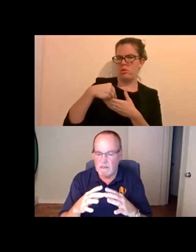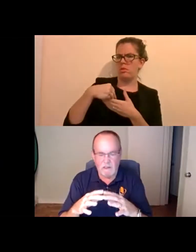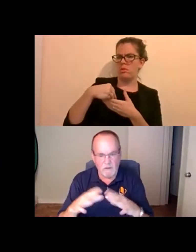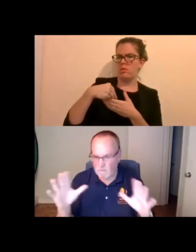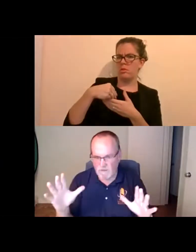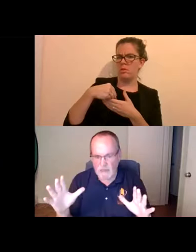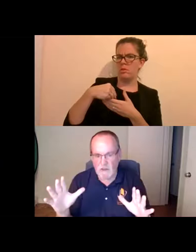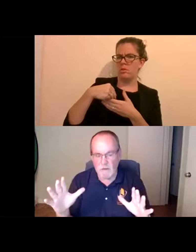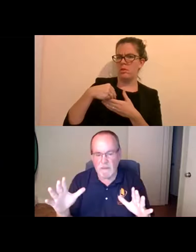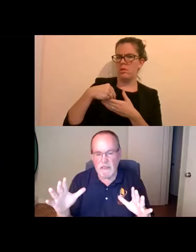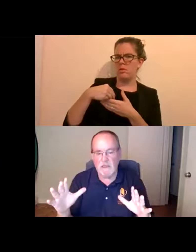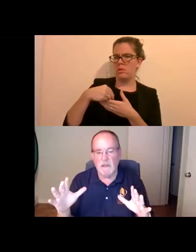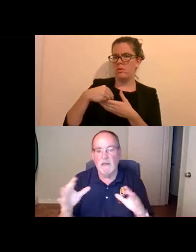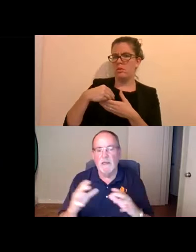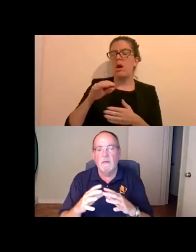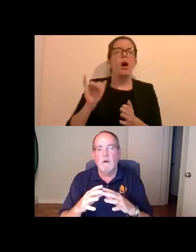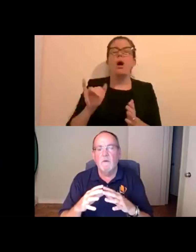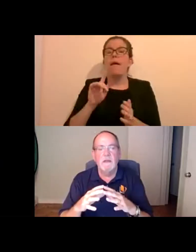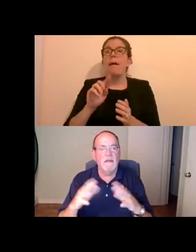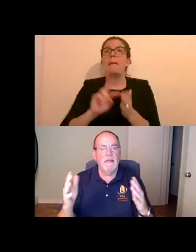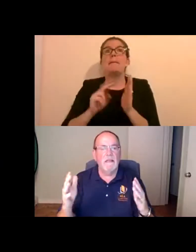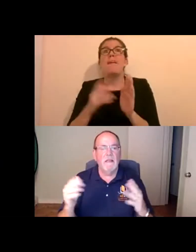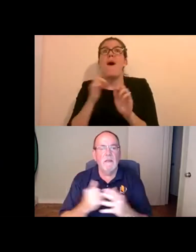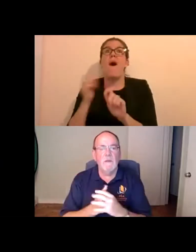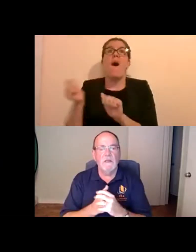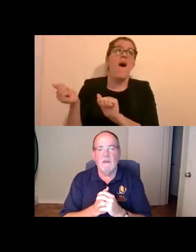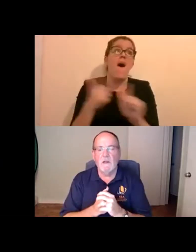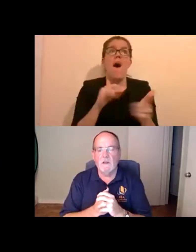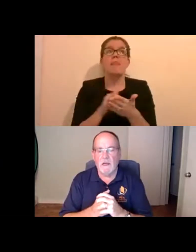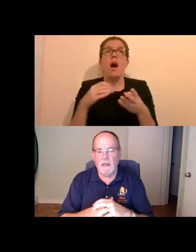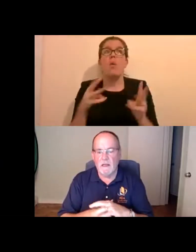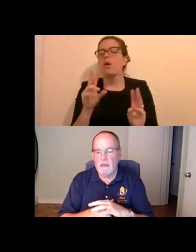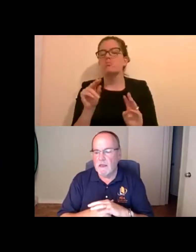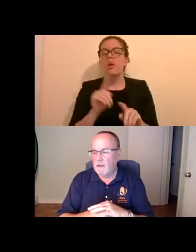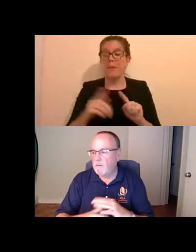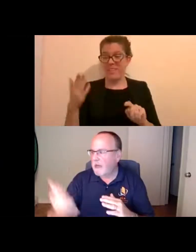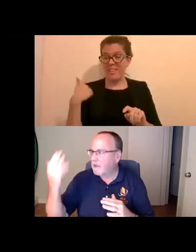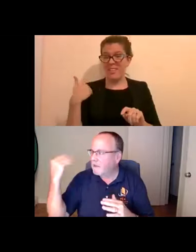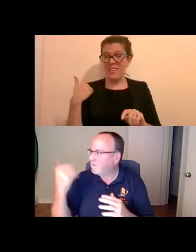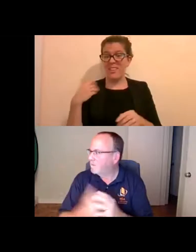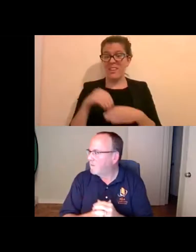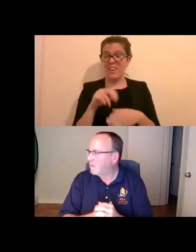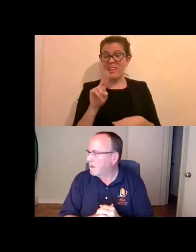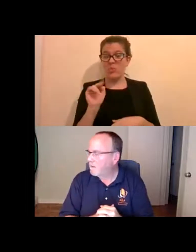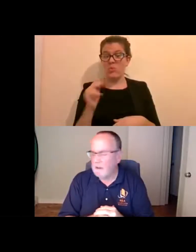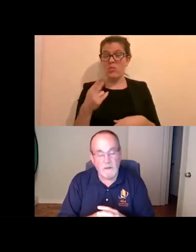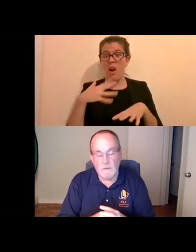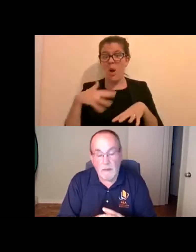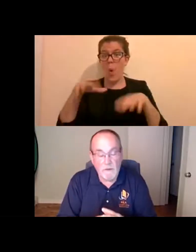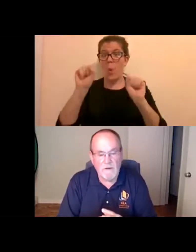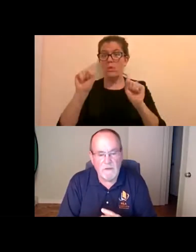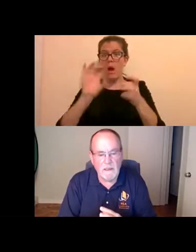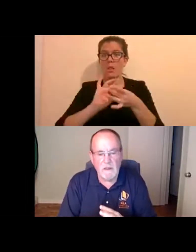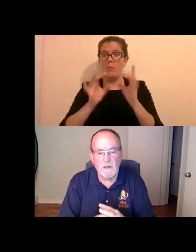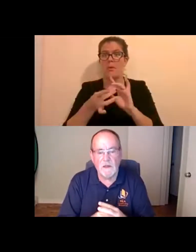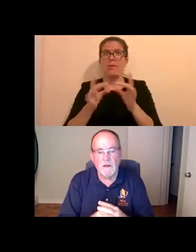that's a vast generalization, but when they did the Olympics in Utah back in, it's probably